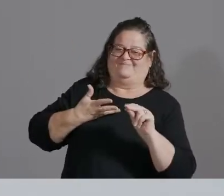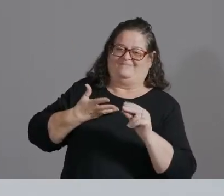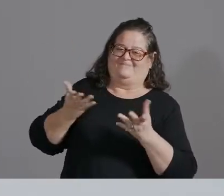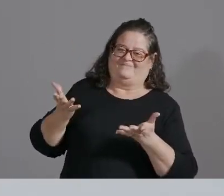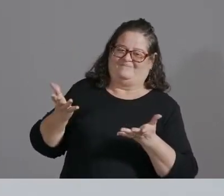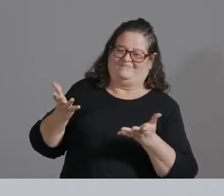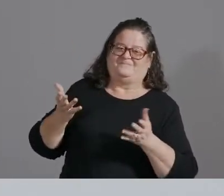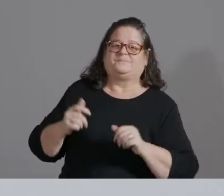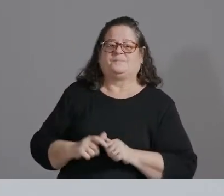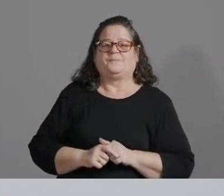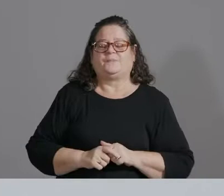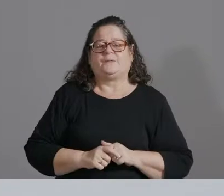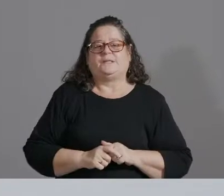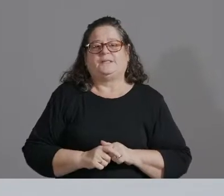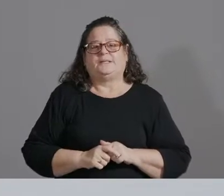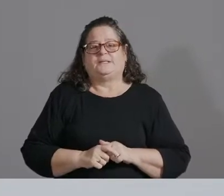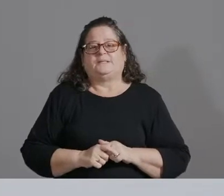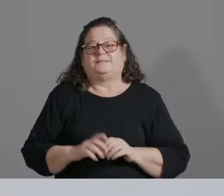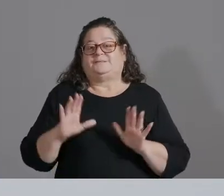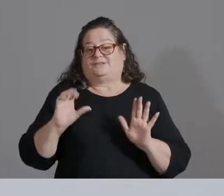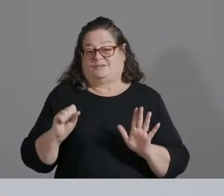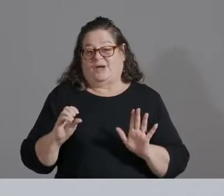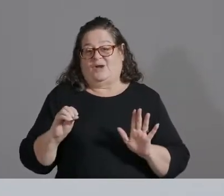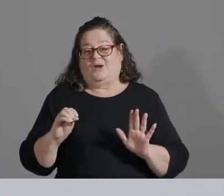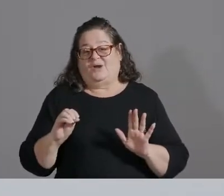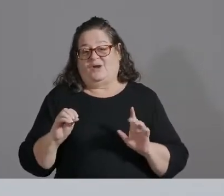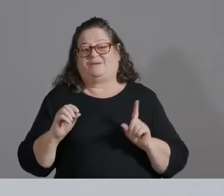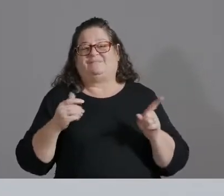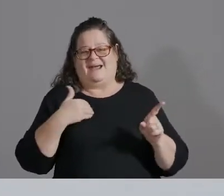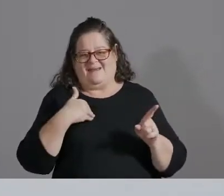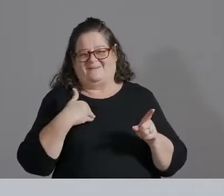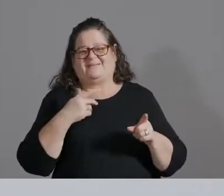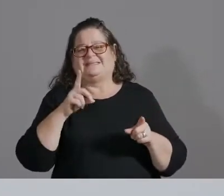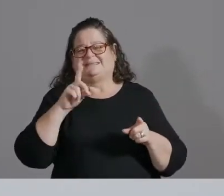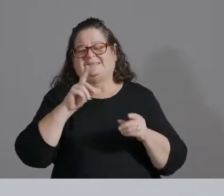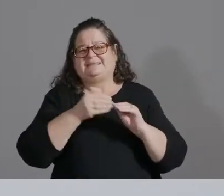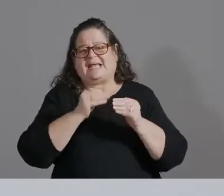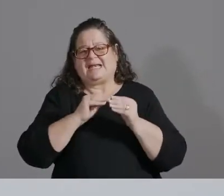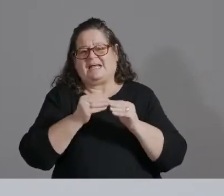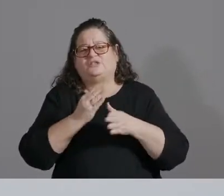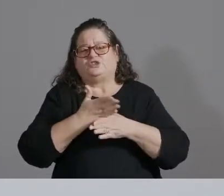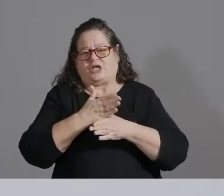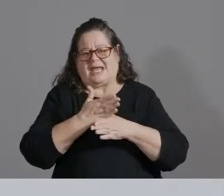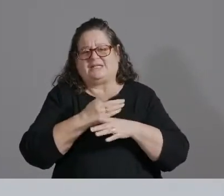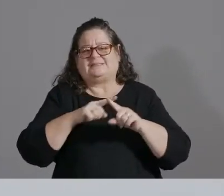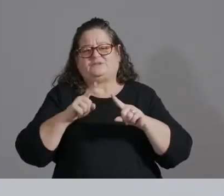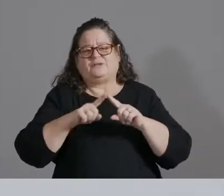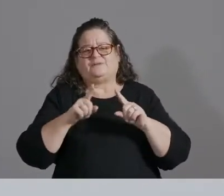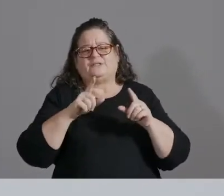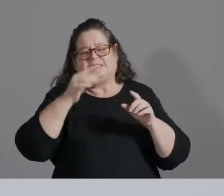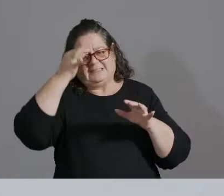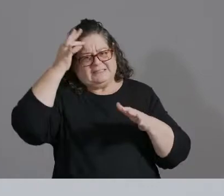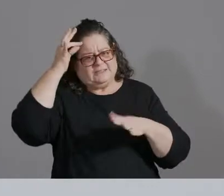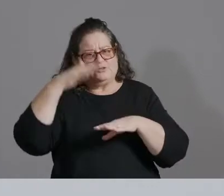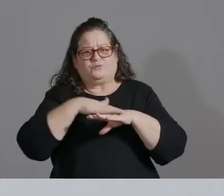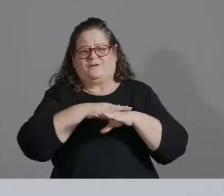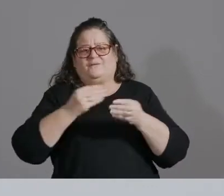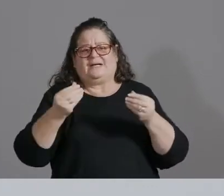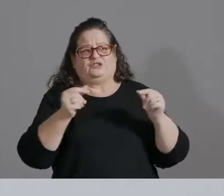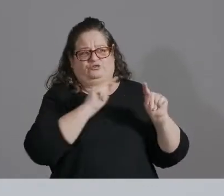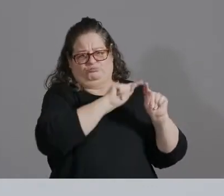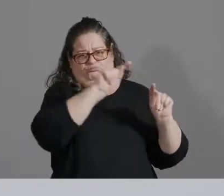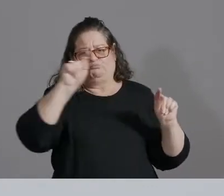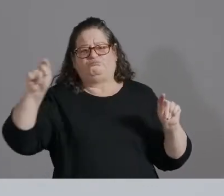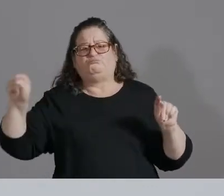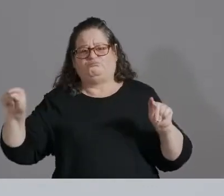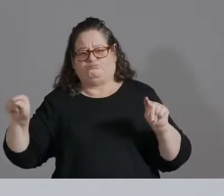we do have some data sharing agreements with some tribes. They will input things into ACES, but they are not